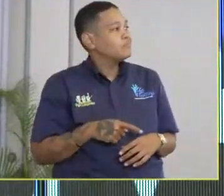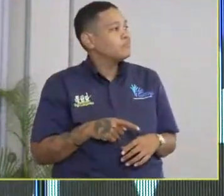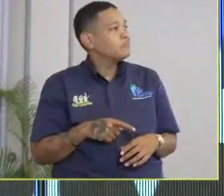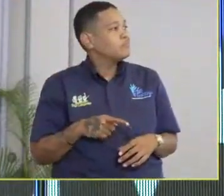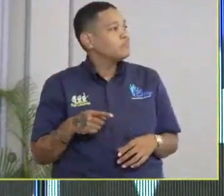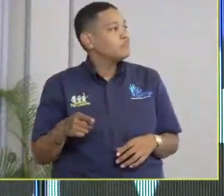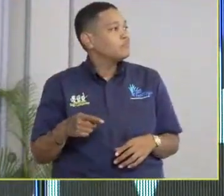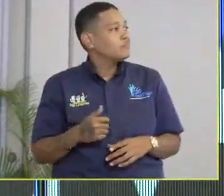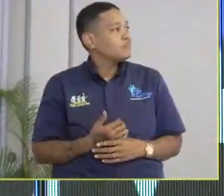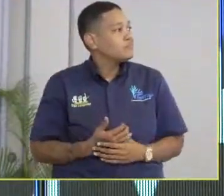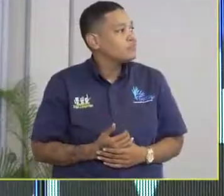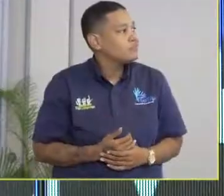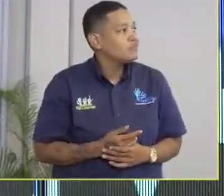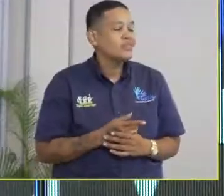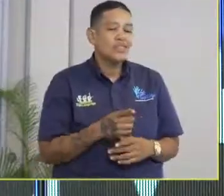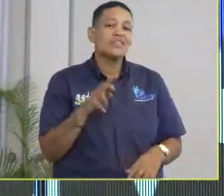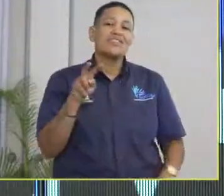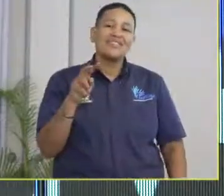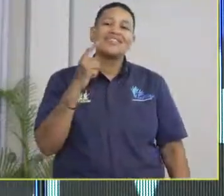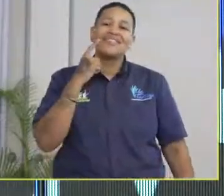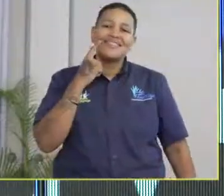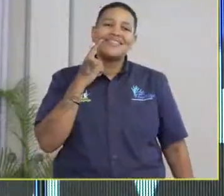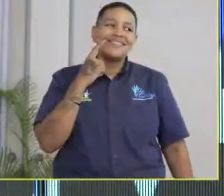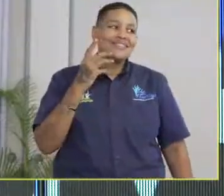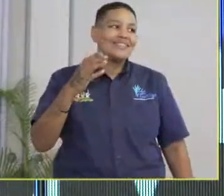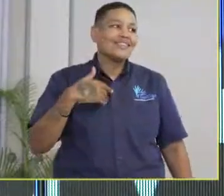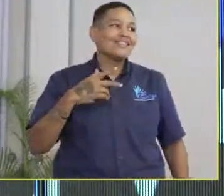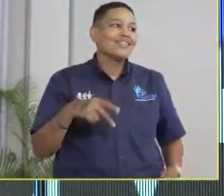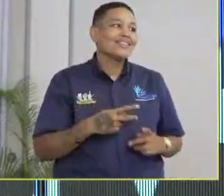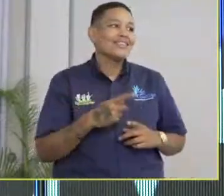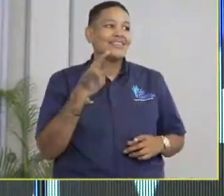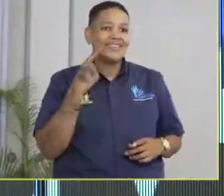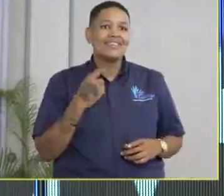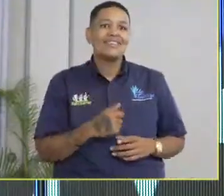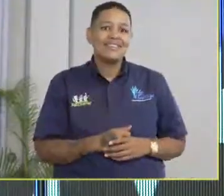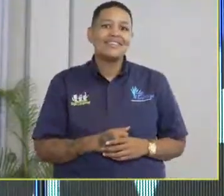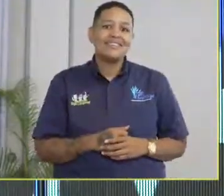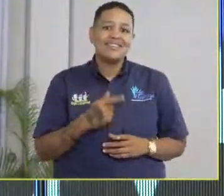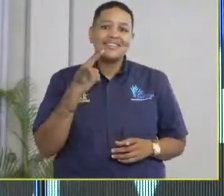she looked, she smiled, you know, she has that kind of smile that says,